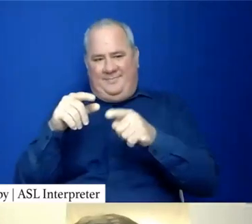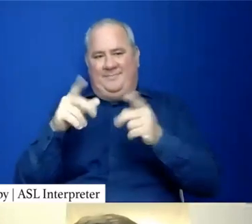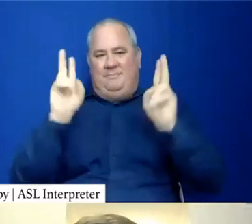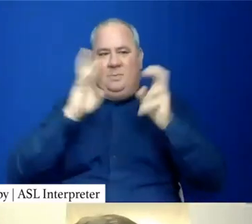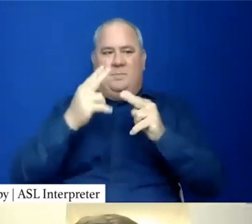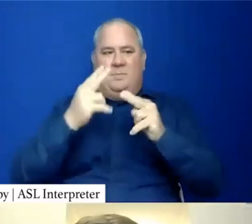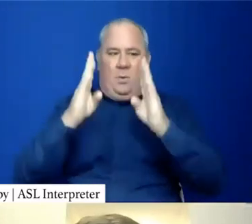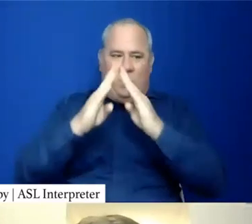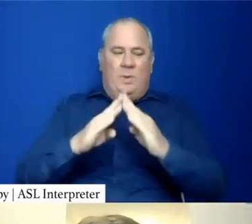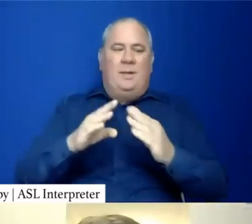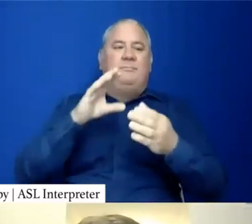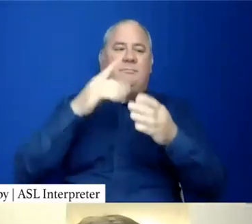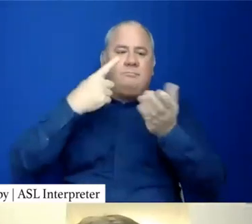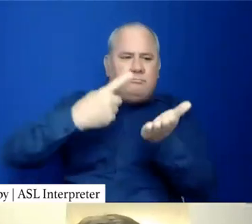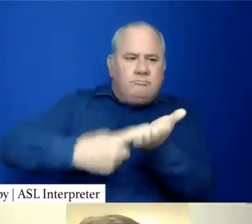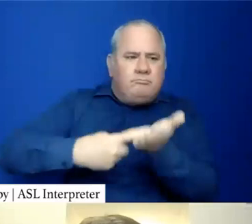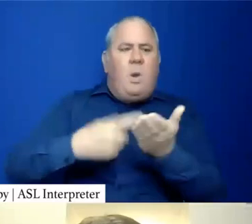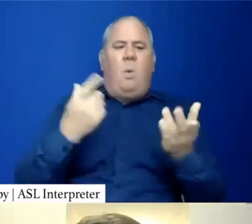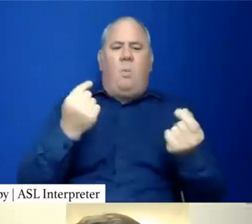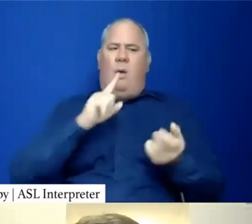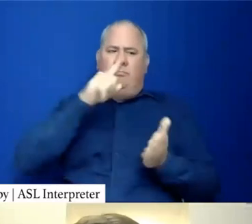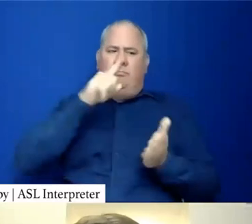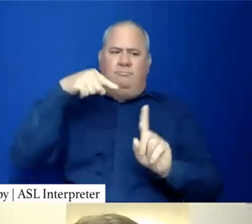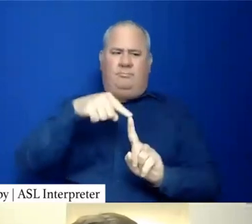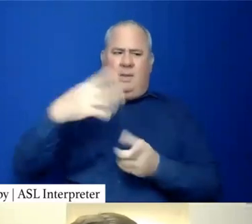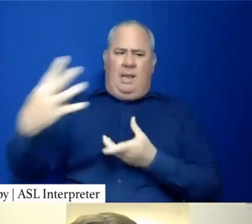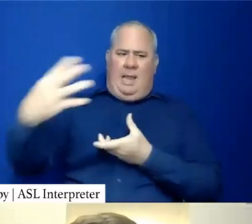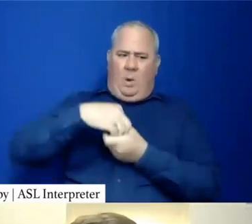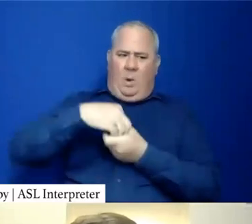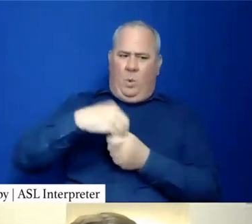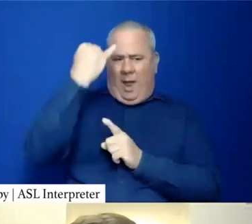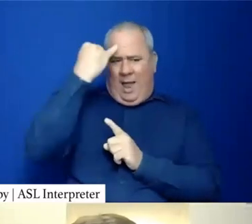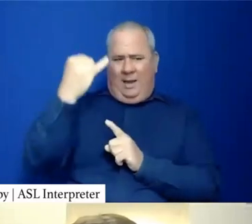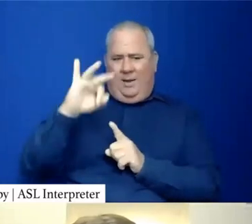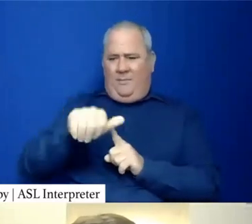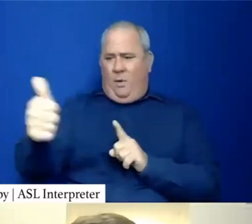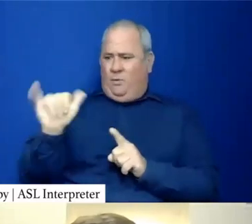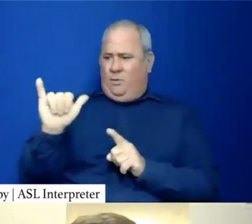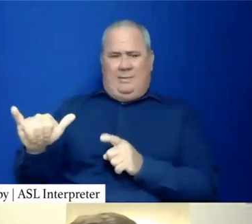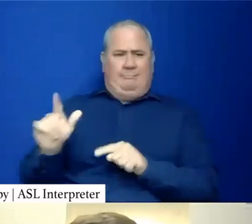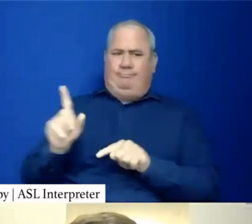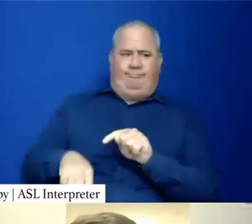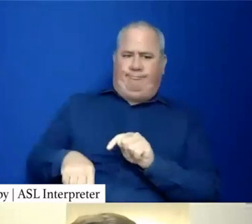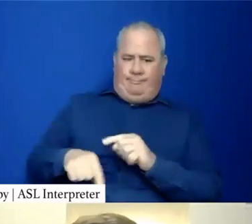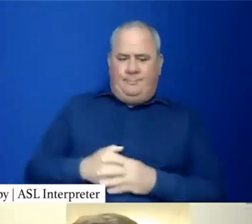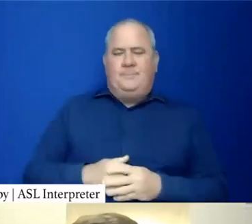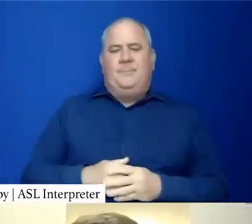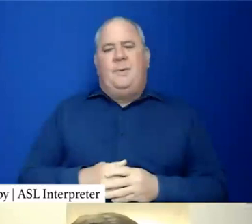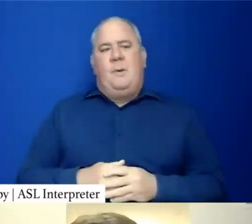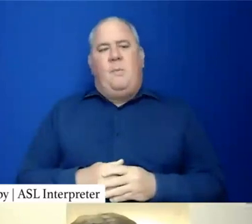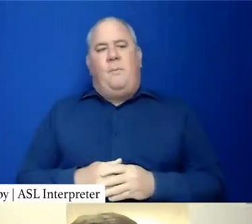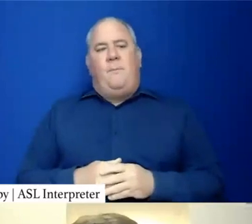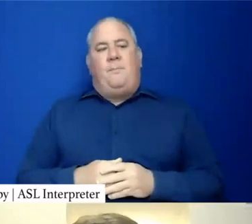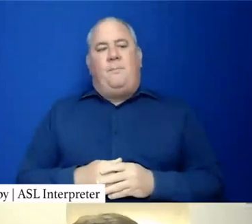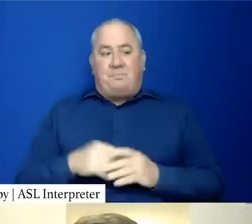really synthesize them in ways that many people don't. I've shared both of your bios, and I think, you know, a lot